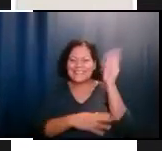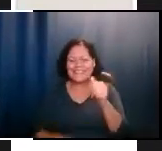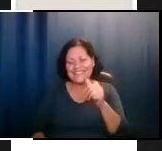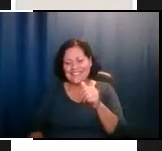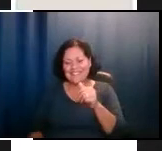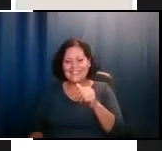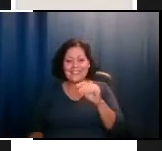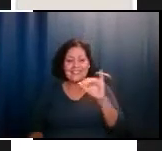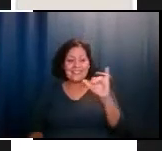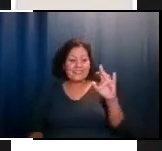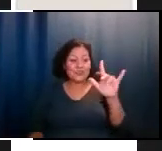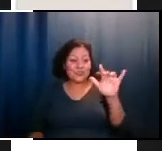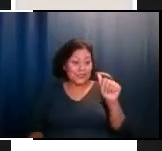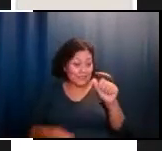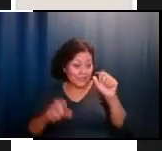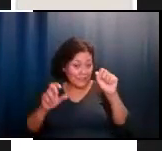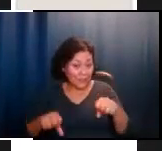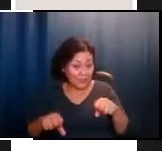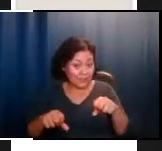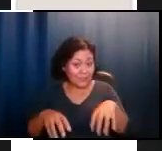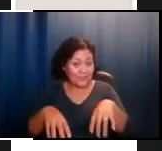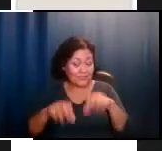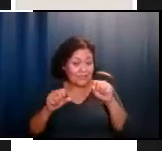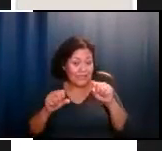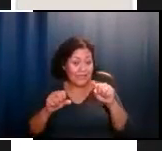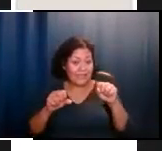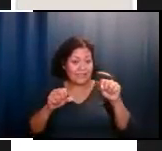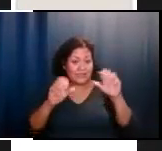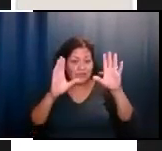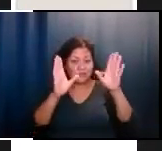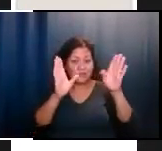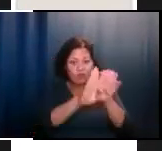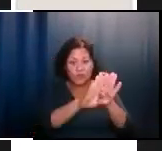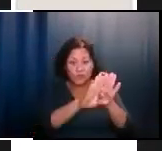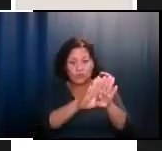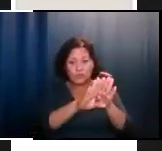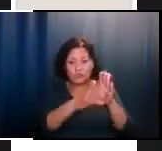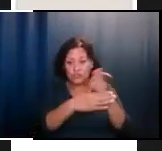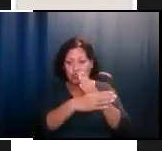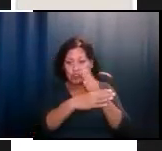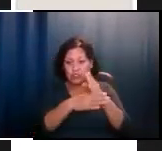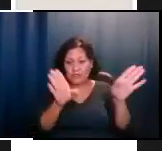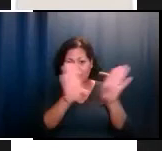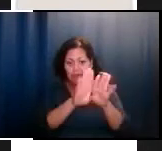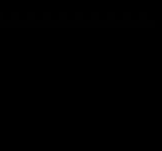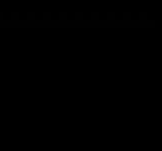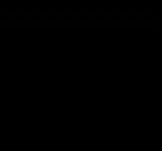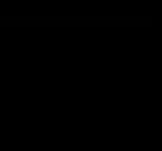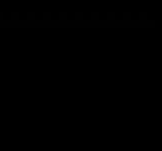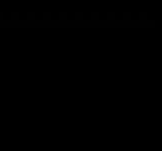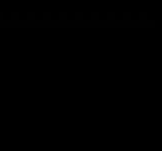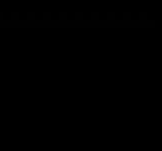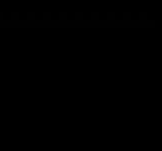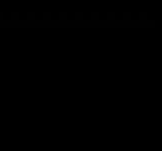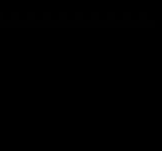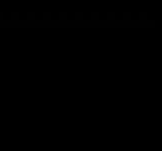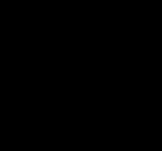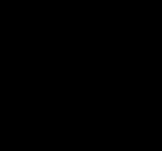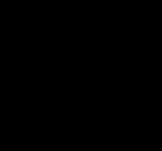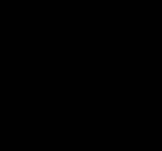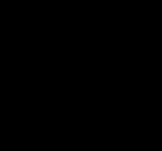Julia, is it possible to take the screen down, your the briefing slide, so they